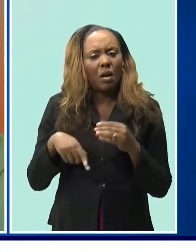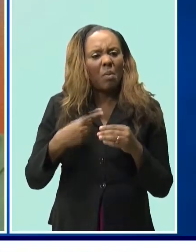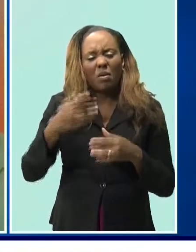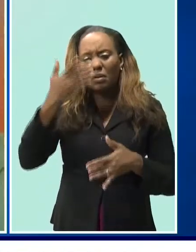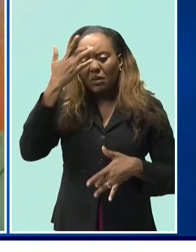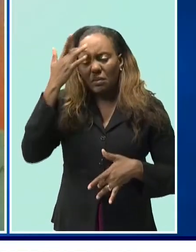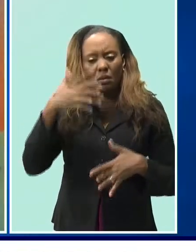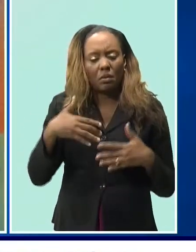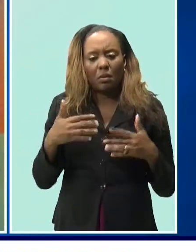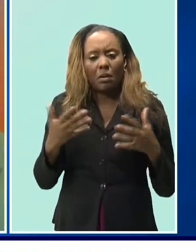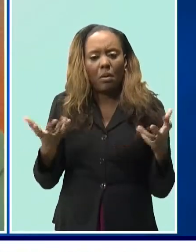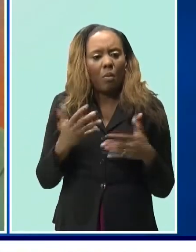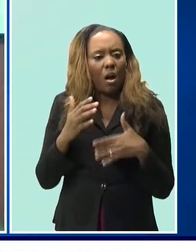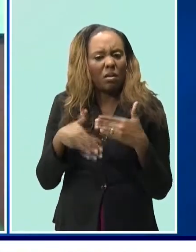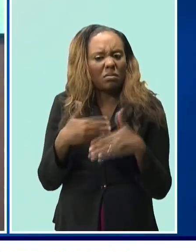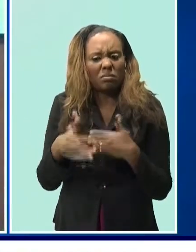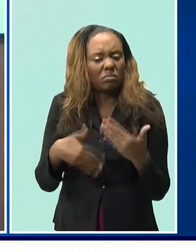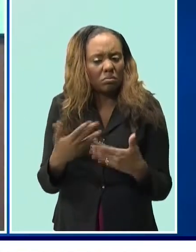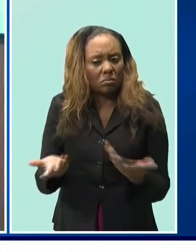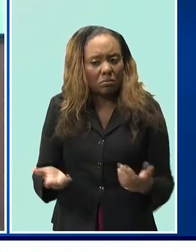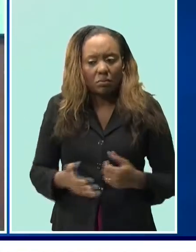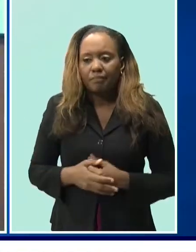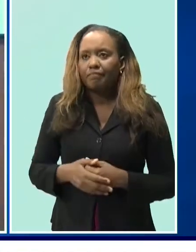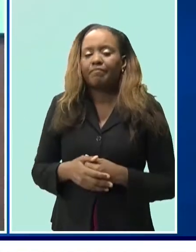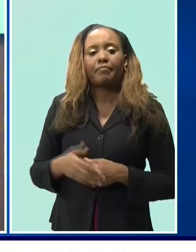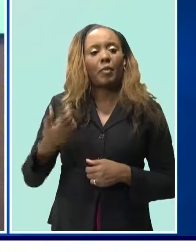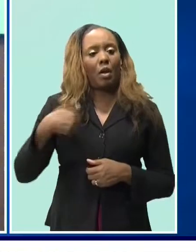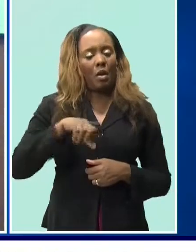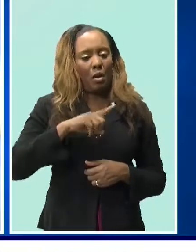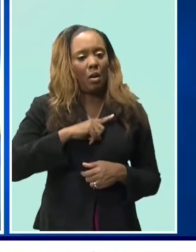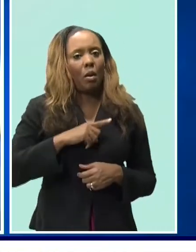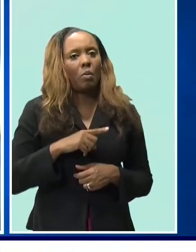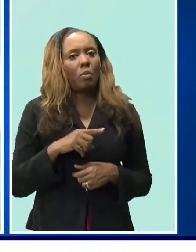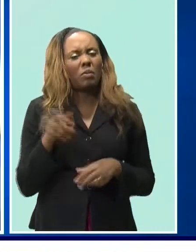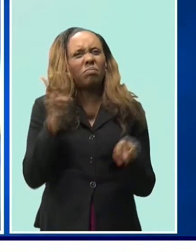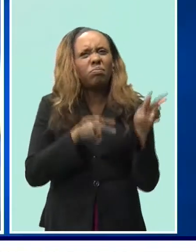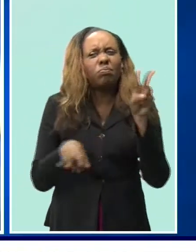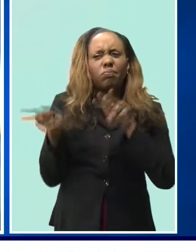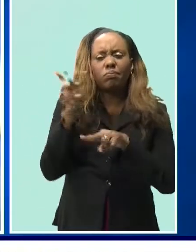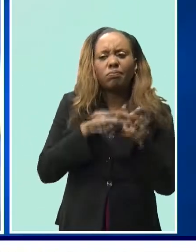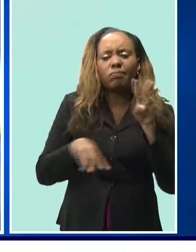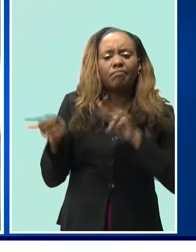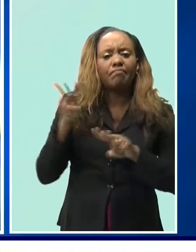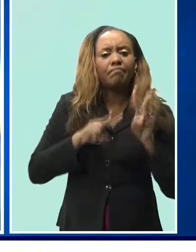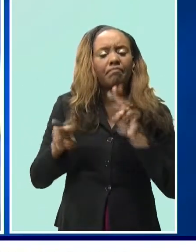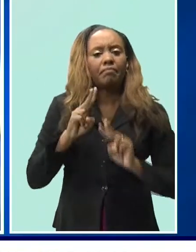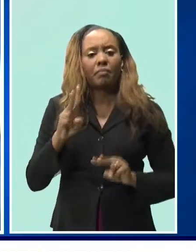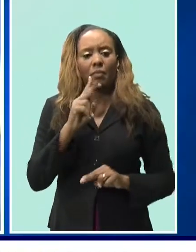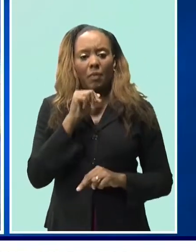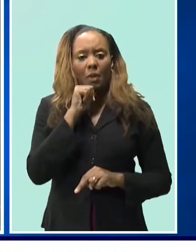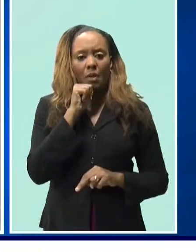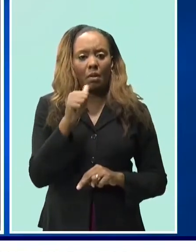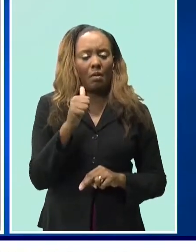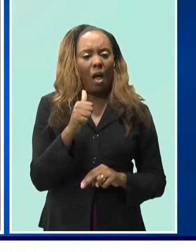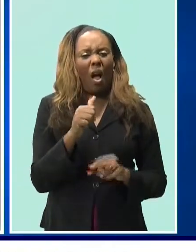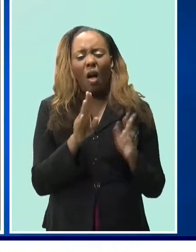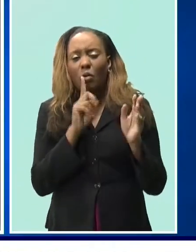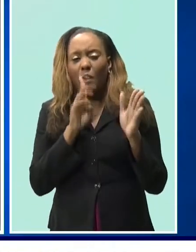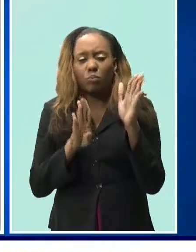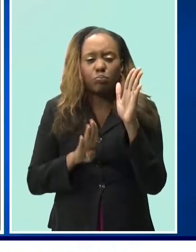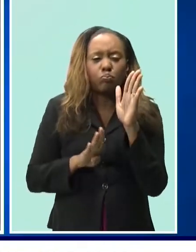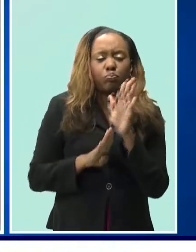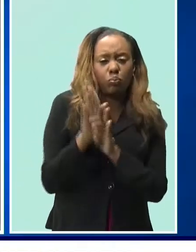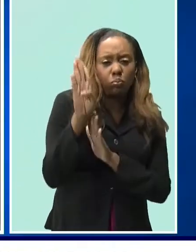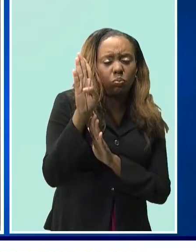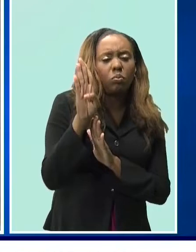So in terms of the predicted trends and the trajectory, what we're realizing is that we haven't had an exponential growth